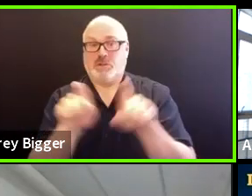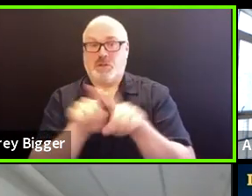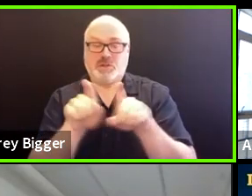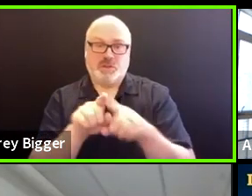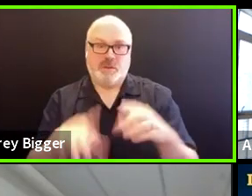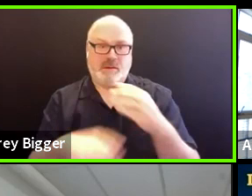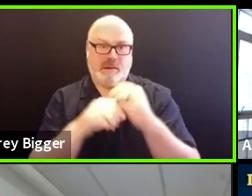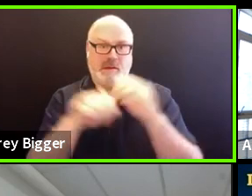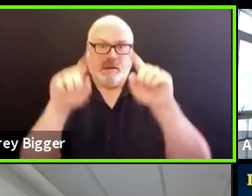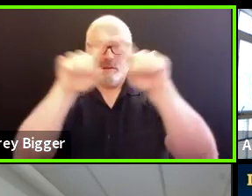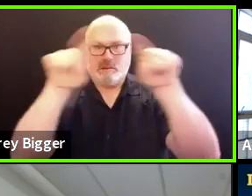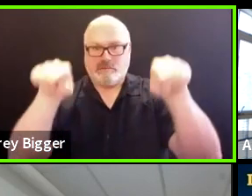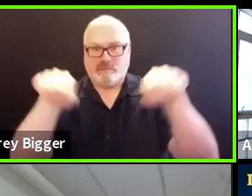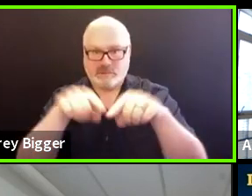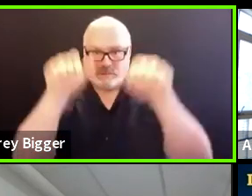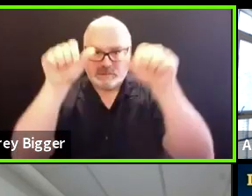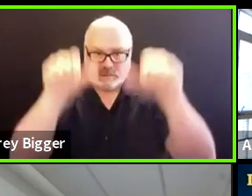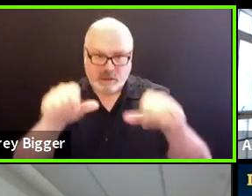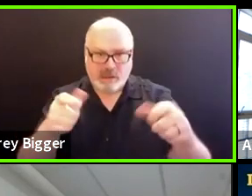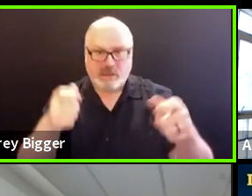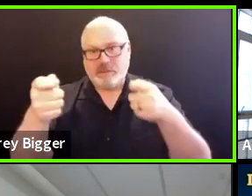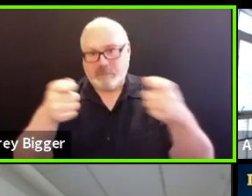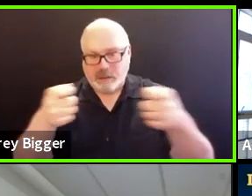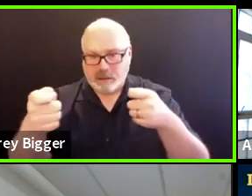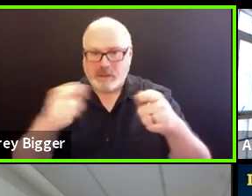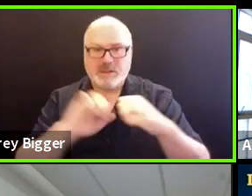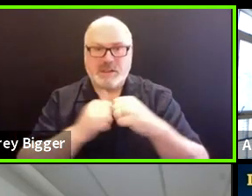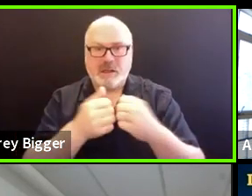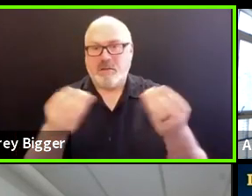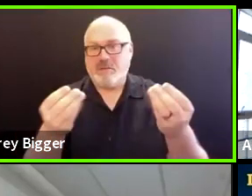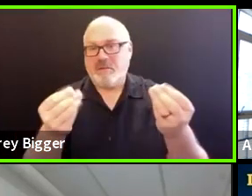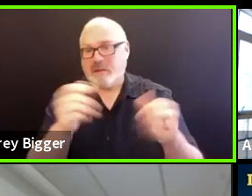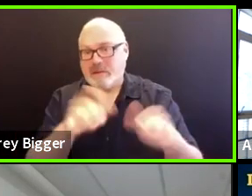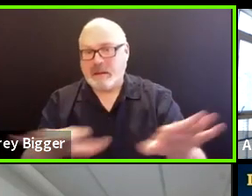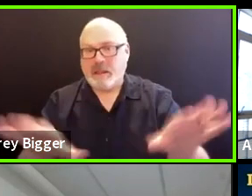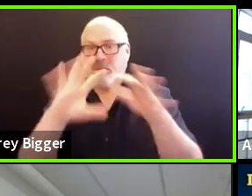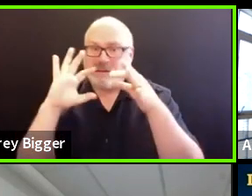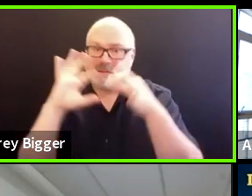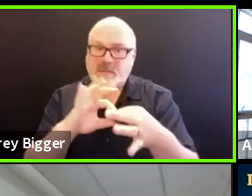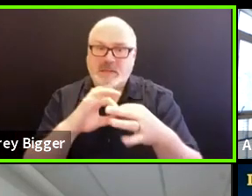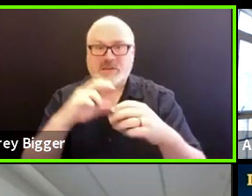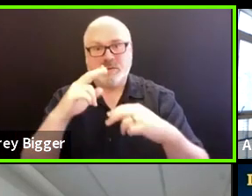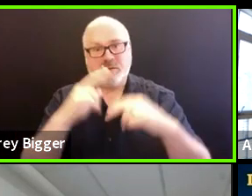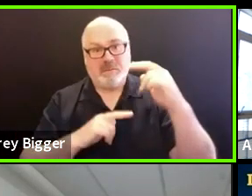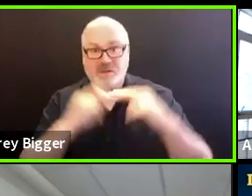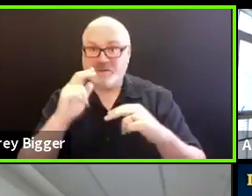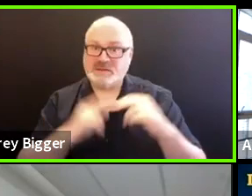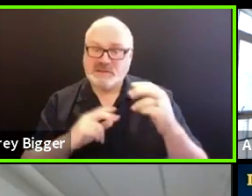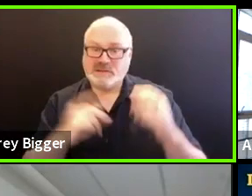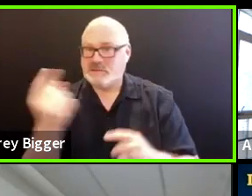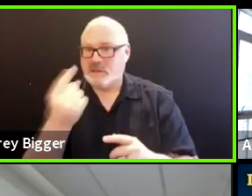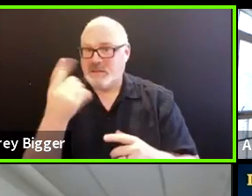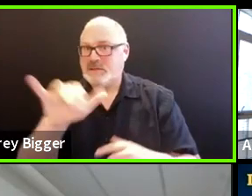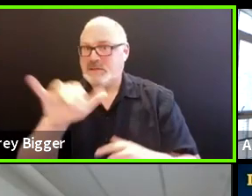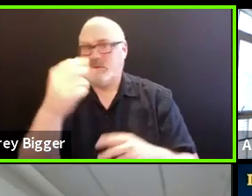managing how our campus engages with our facilities is something still